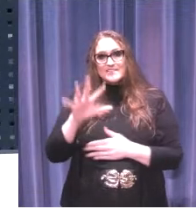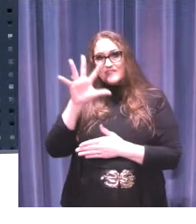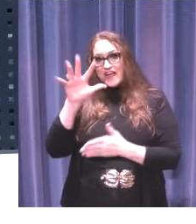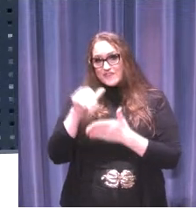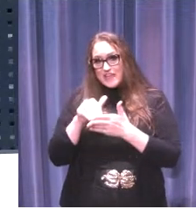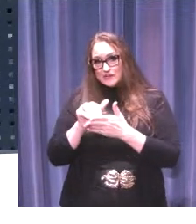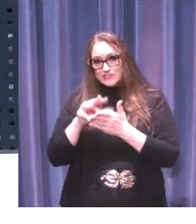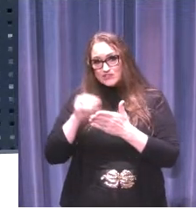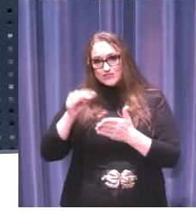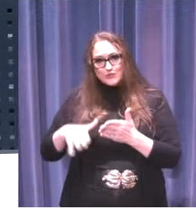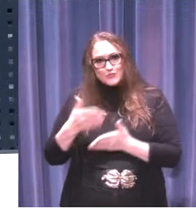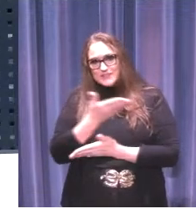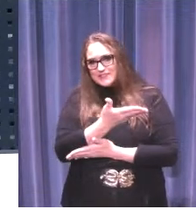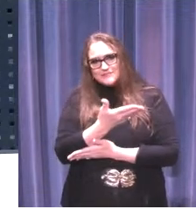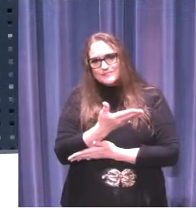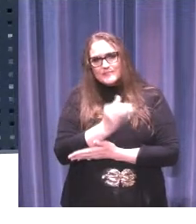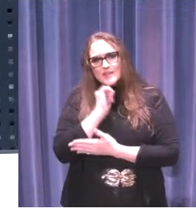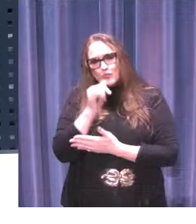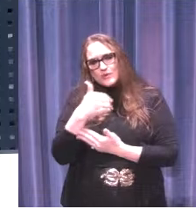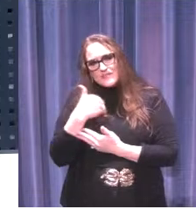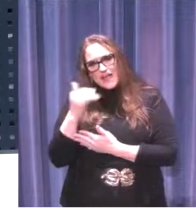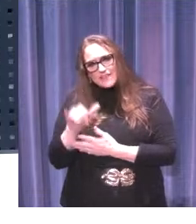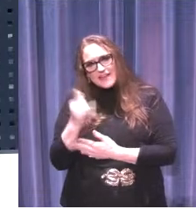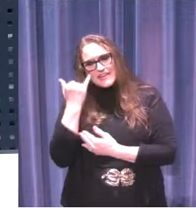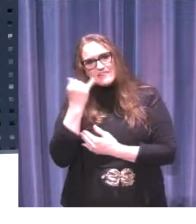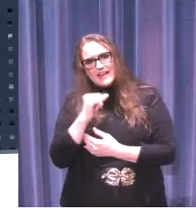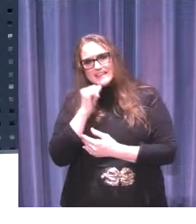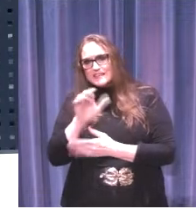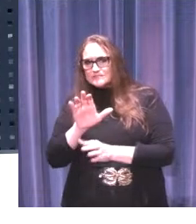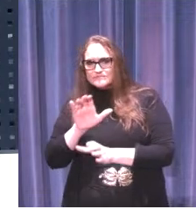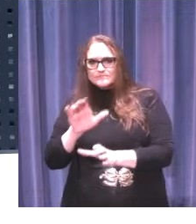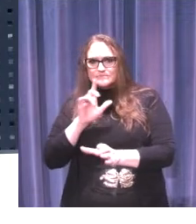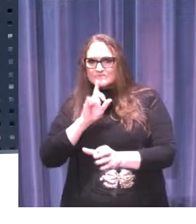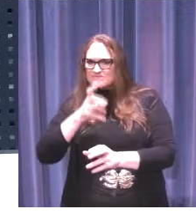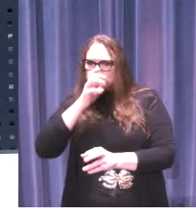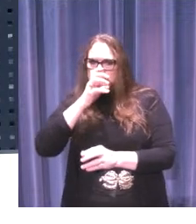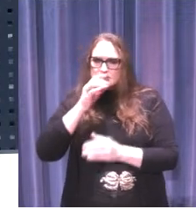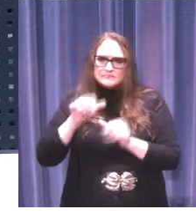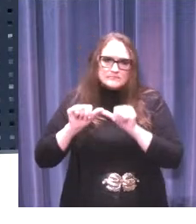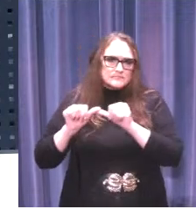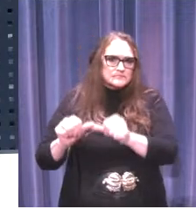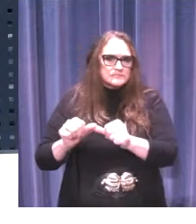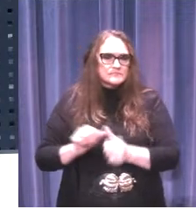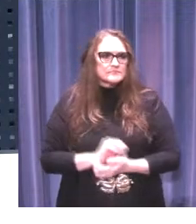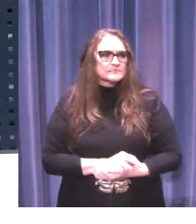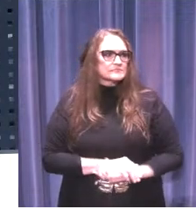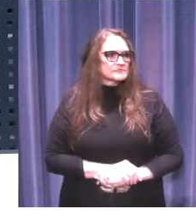and they wouldn't have had that if I hadn't stuck to my guns.